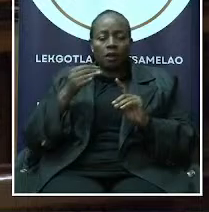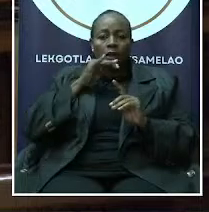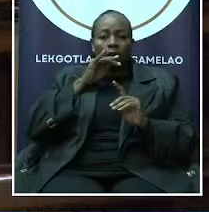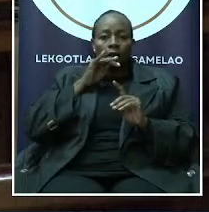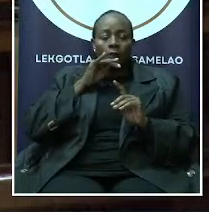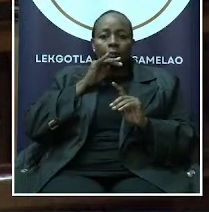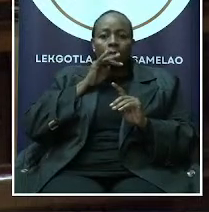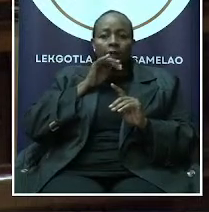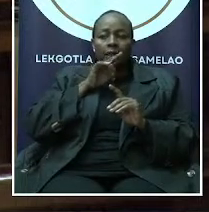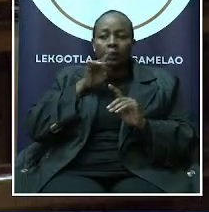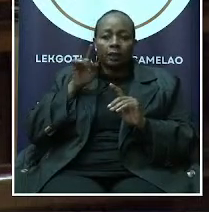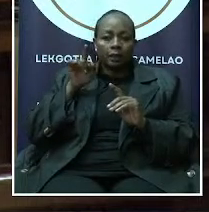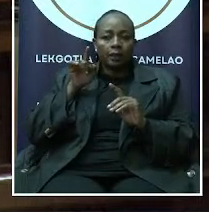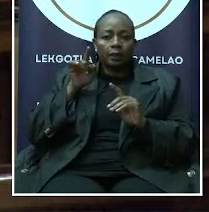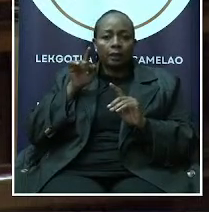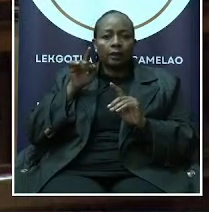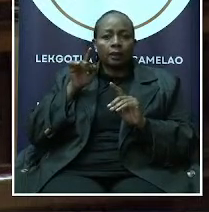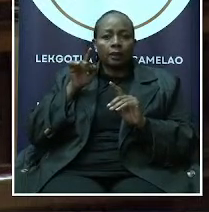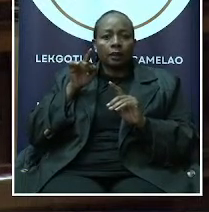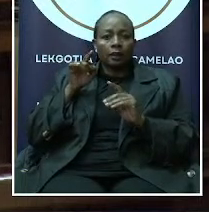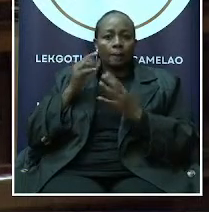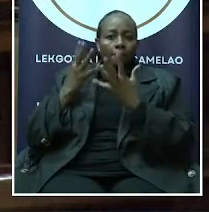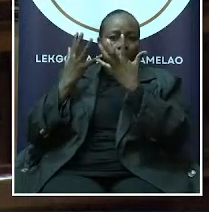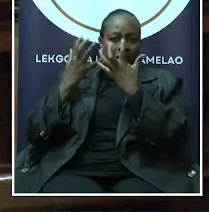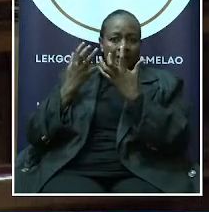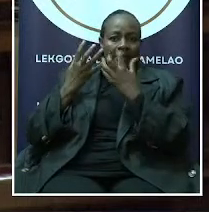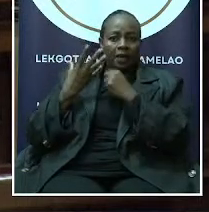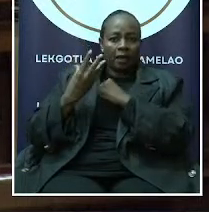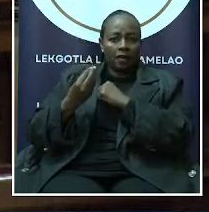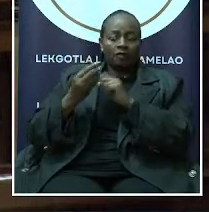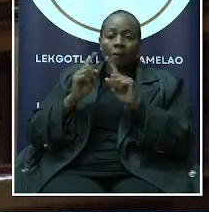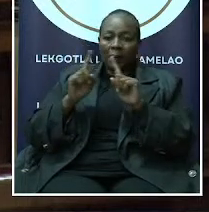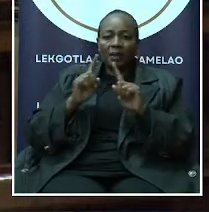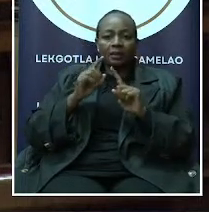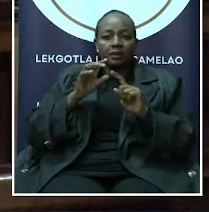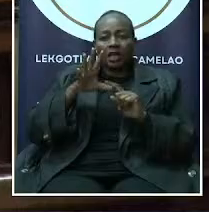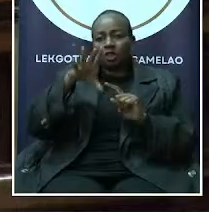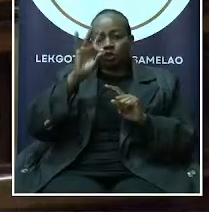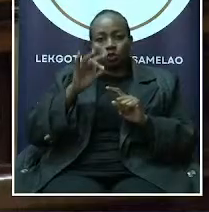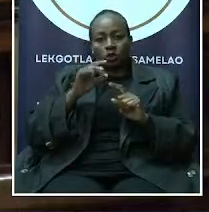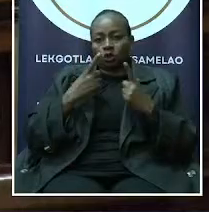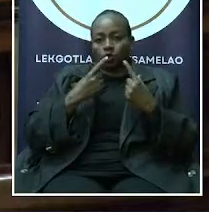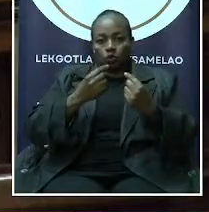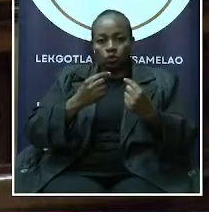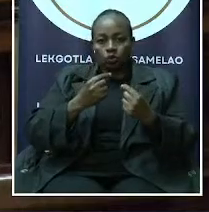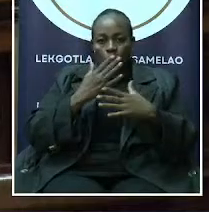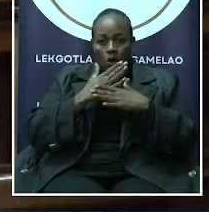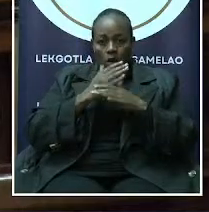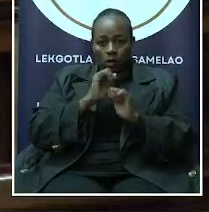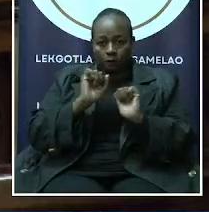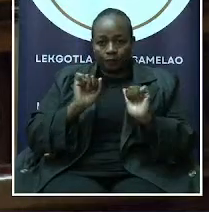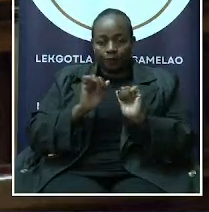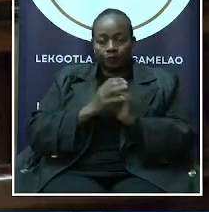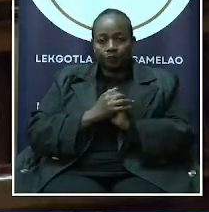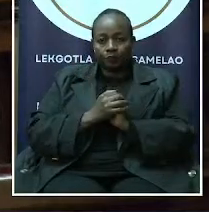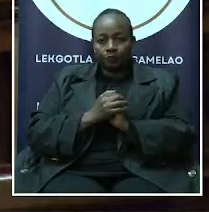they are paid, but because of they chose to do.